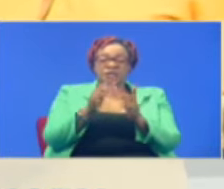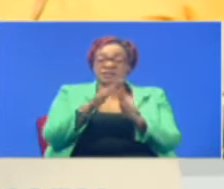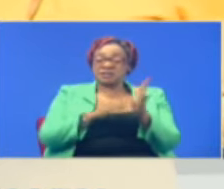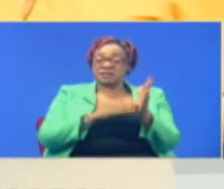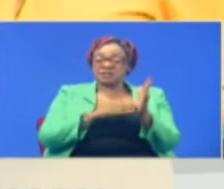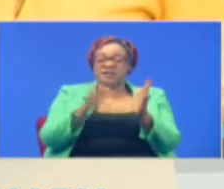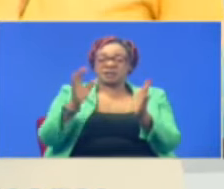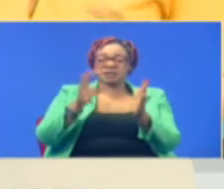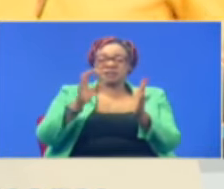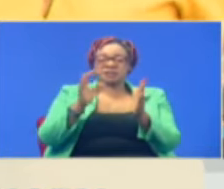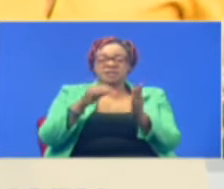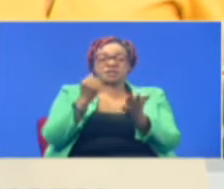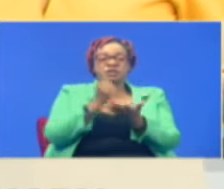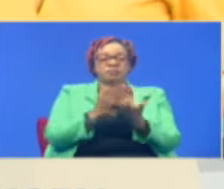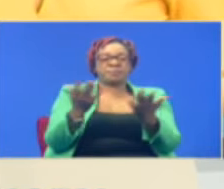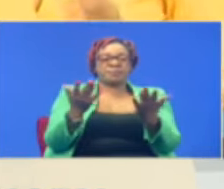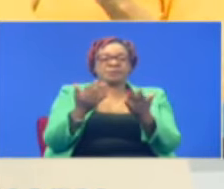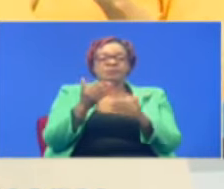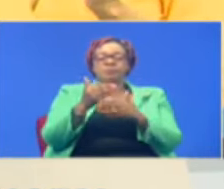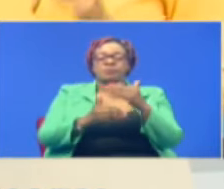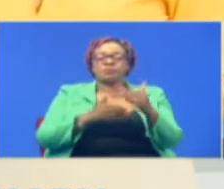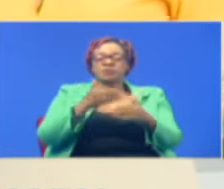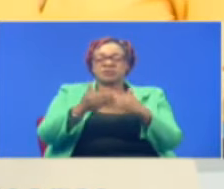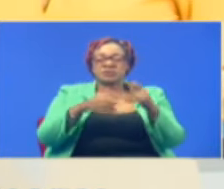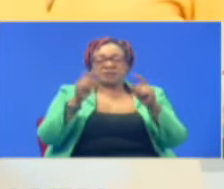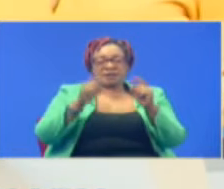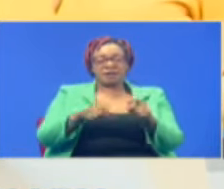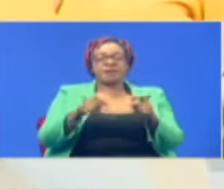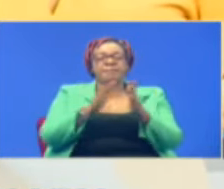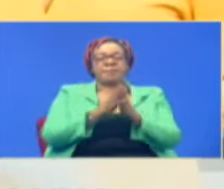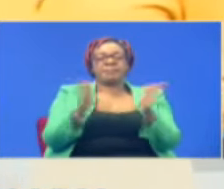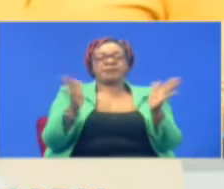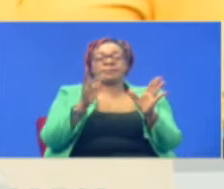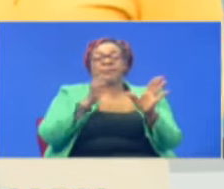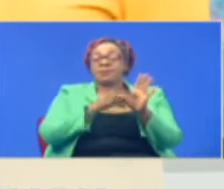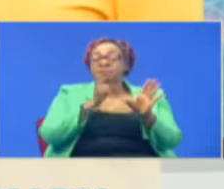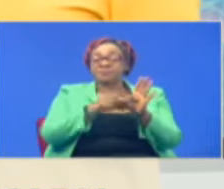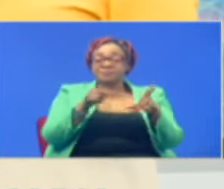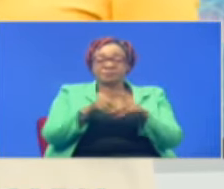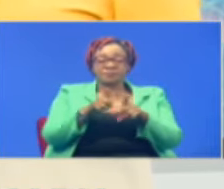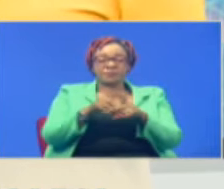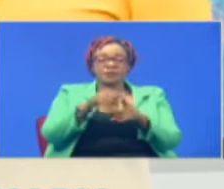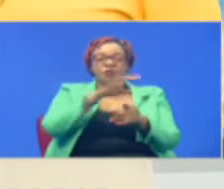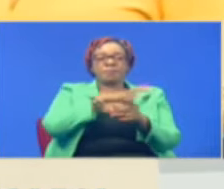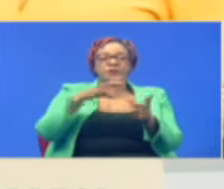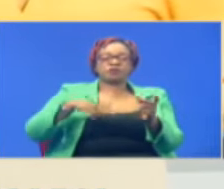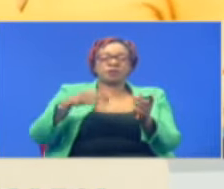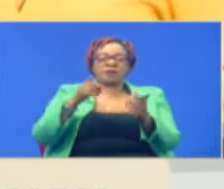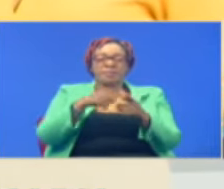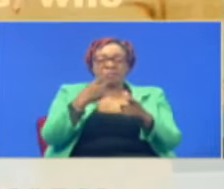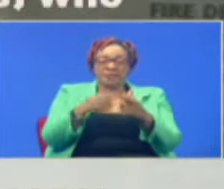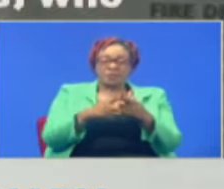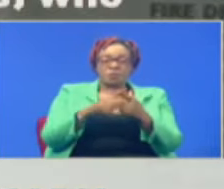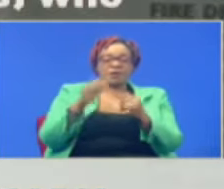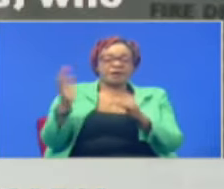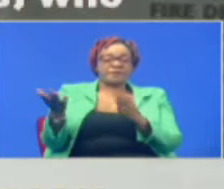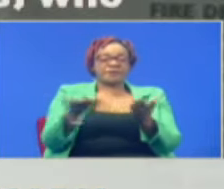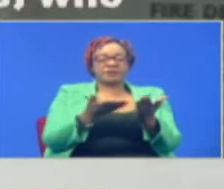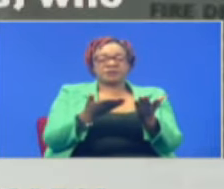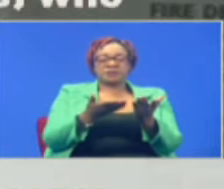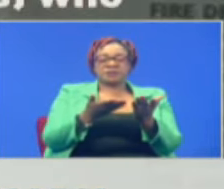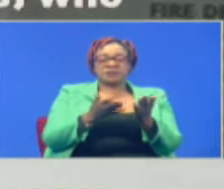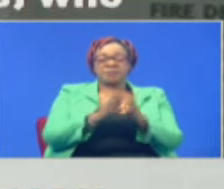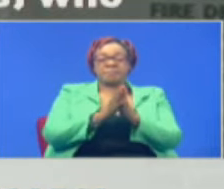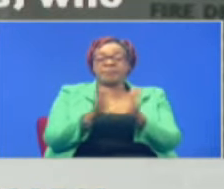local dailies. The process requires public participation as well, so the commission will then invite members of the